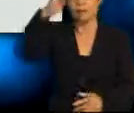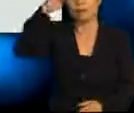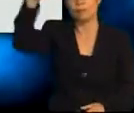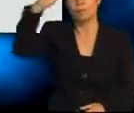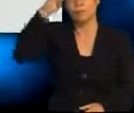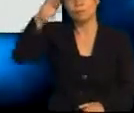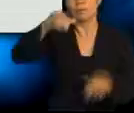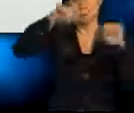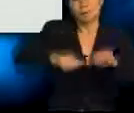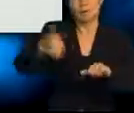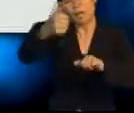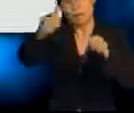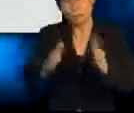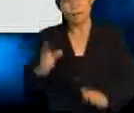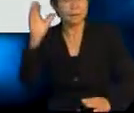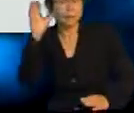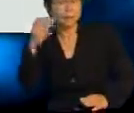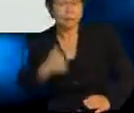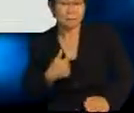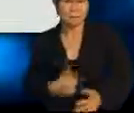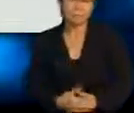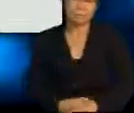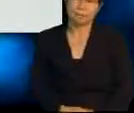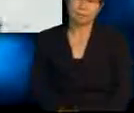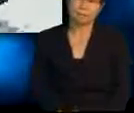Hello? Can anybody hear me?